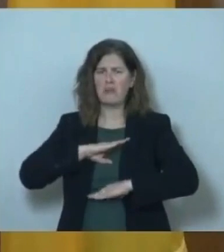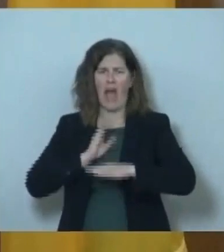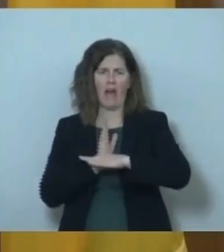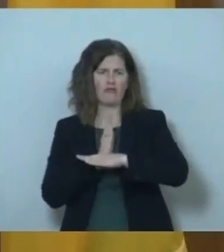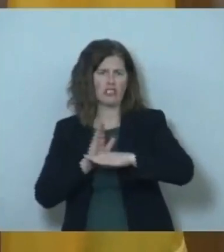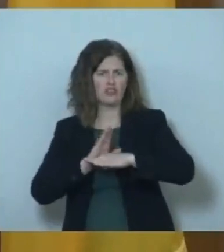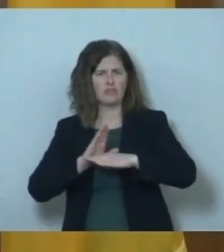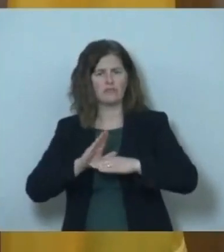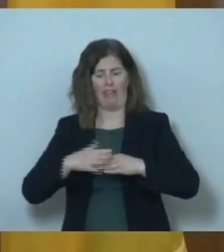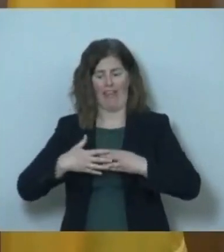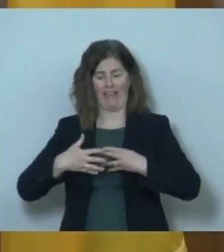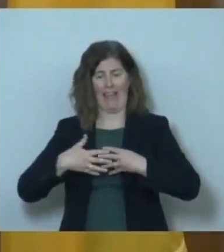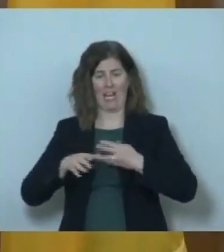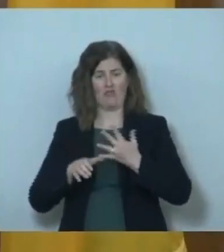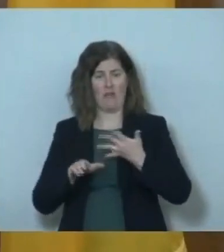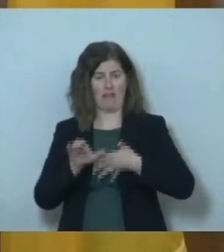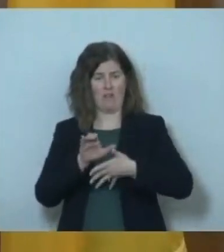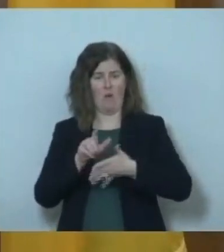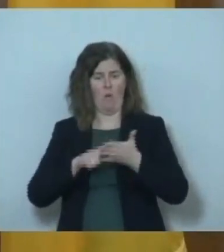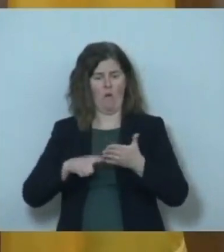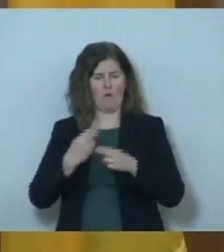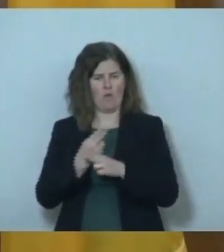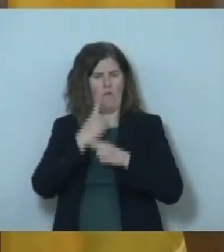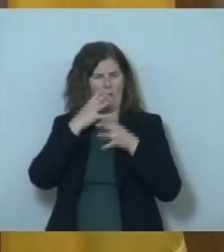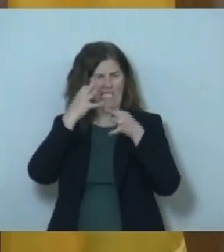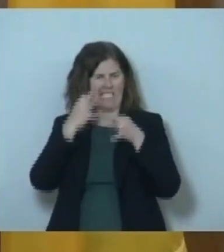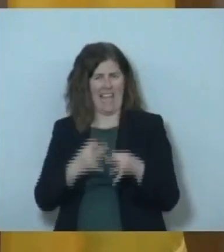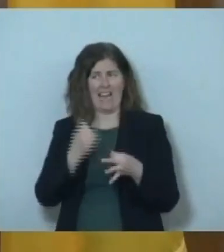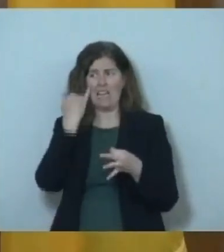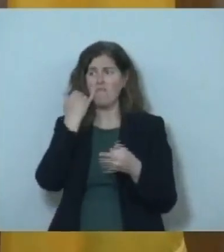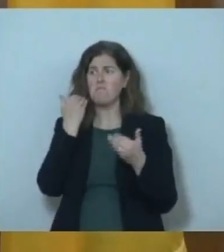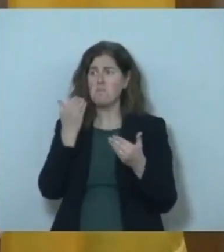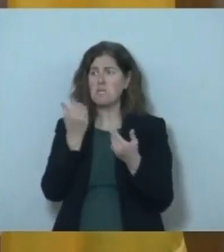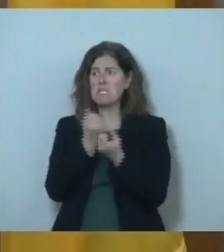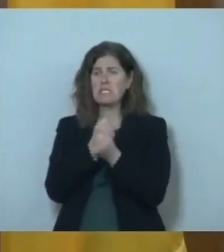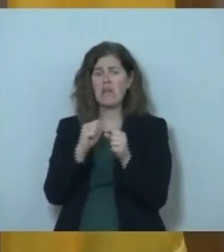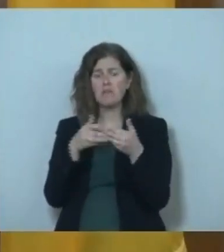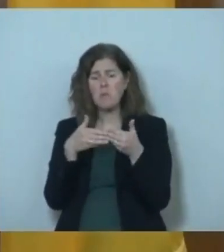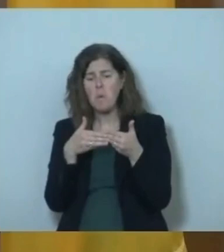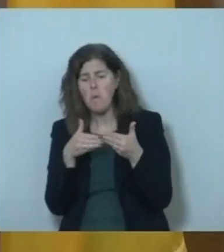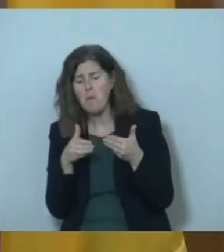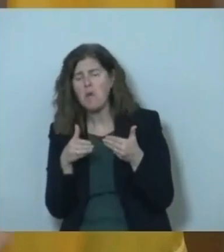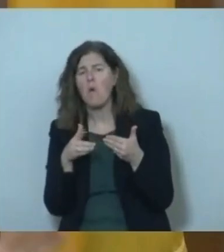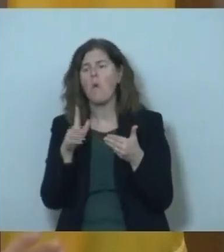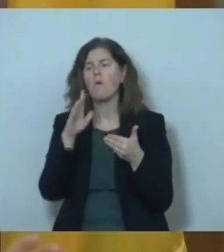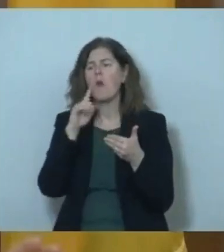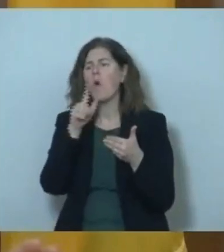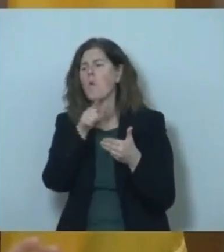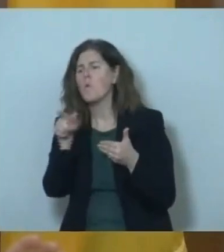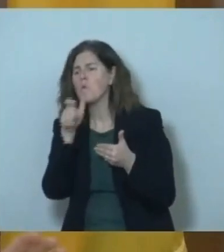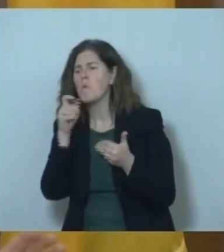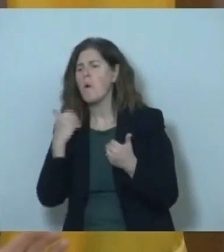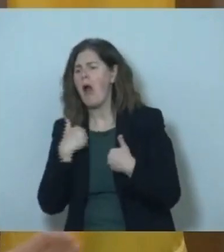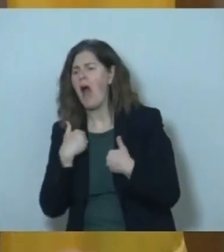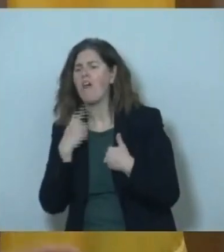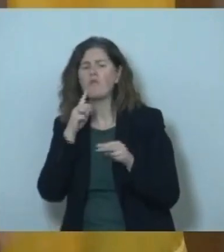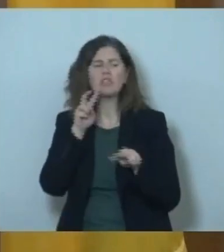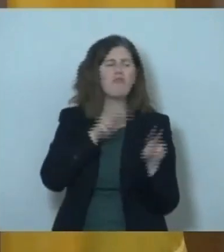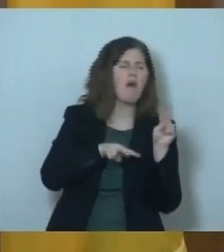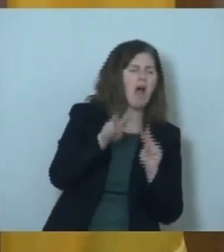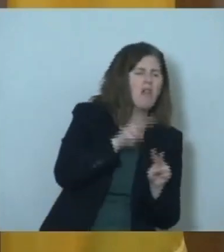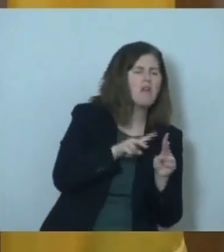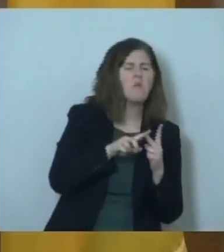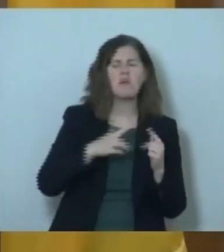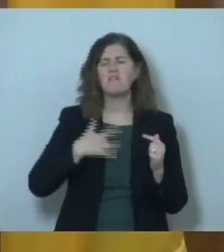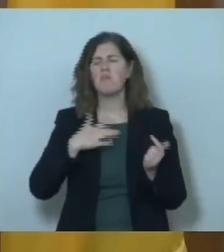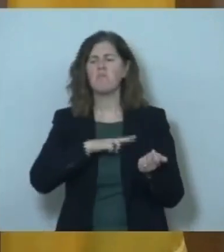gating criteria is what we use to decide that, you know, it's safe to reopen because we know who's positive, we're doing enough surveillance work, we have a